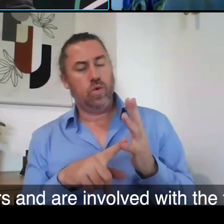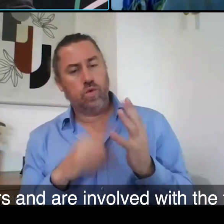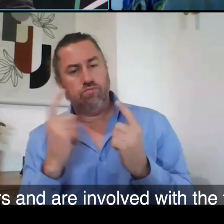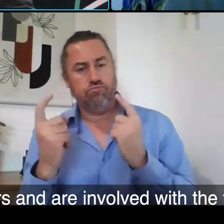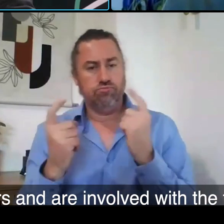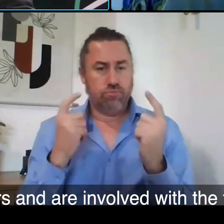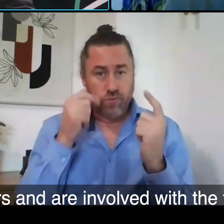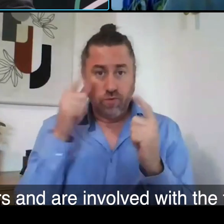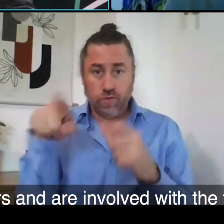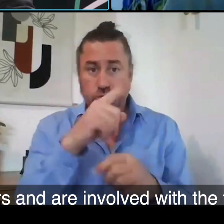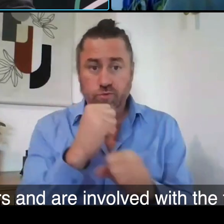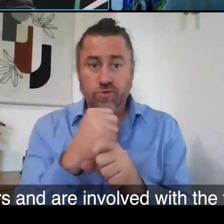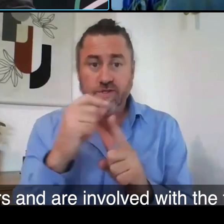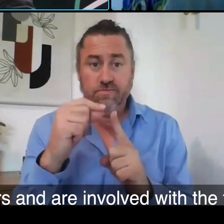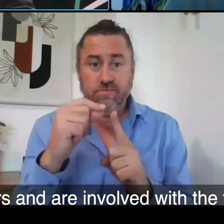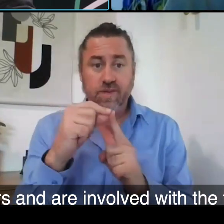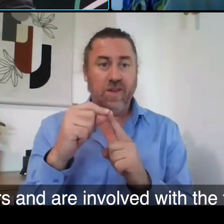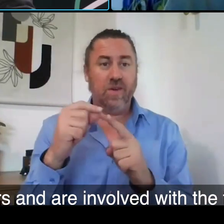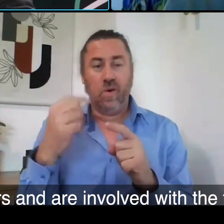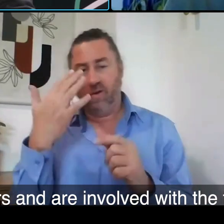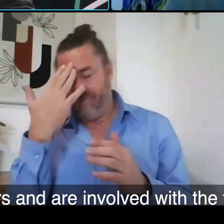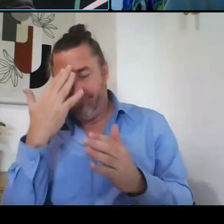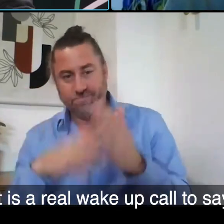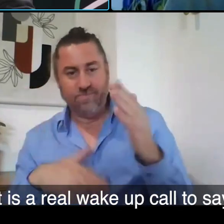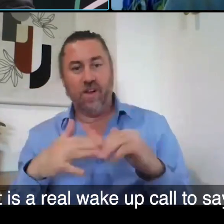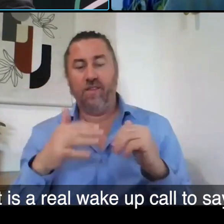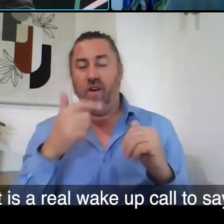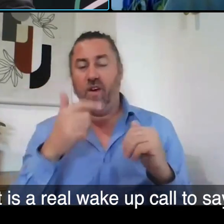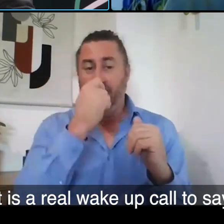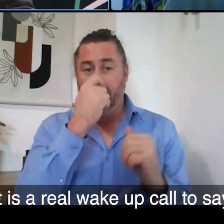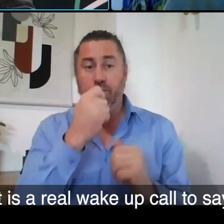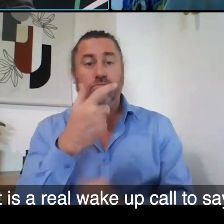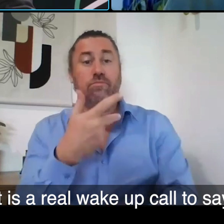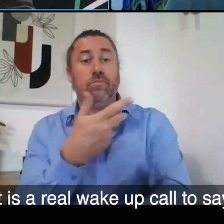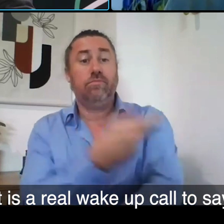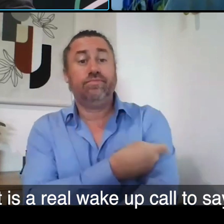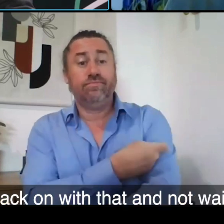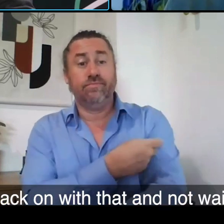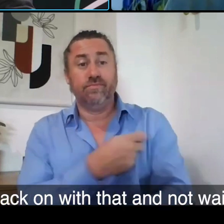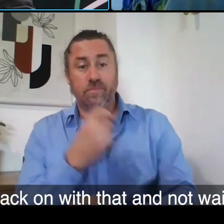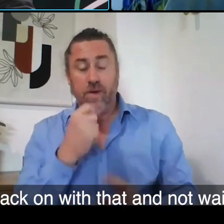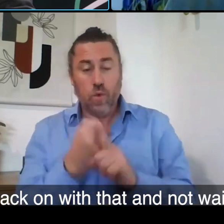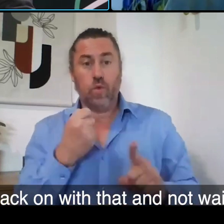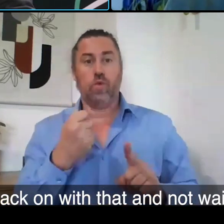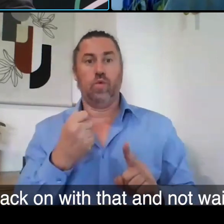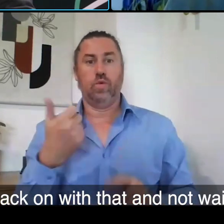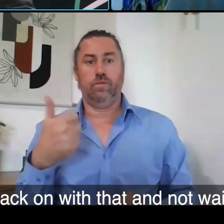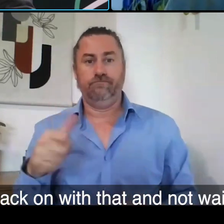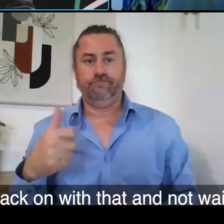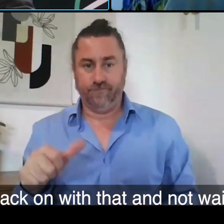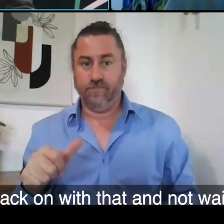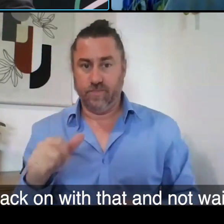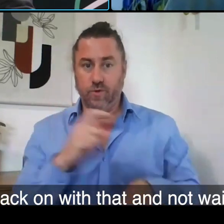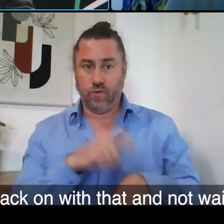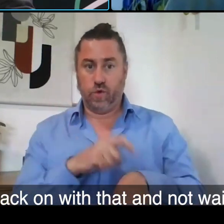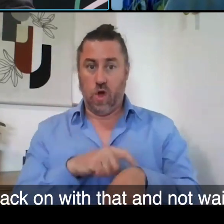are practitioners and are involved with the flu vaccine rollout is a real wake-up call to say let's crack on with that,